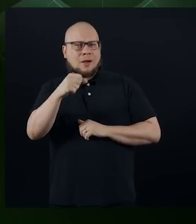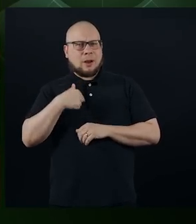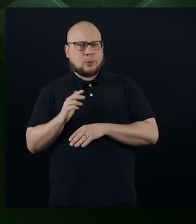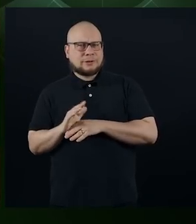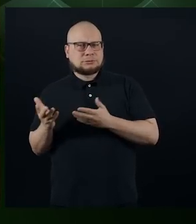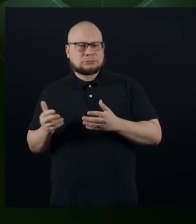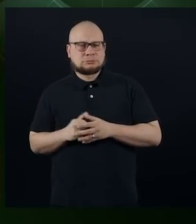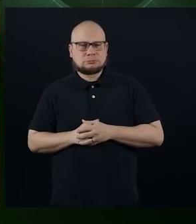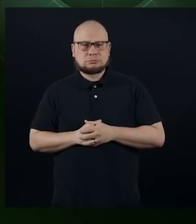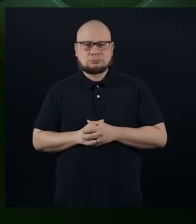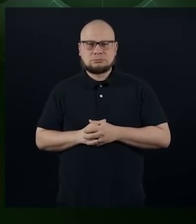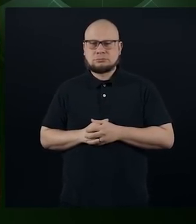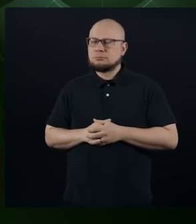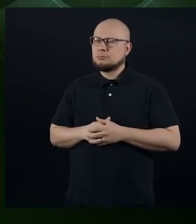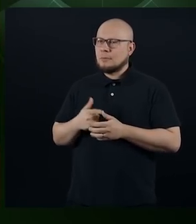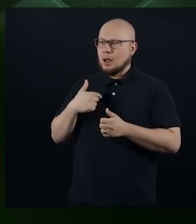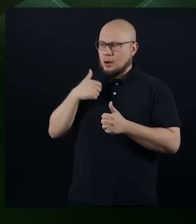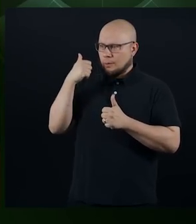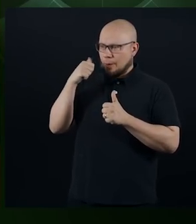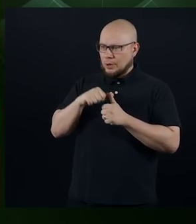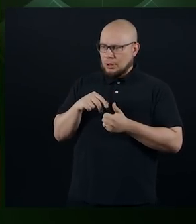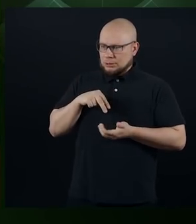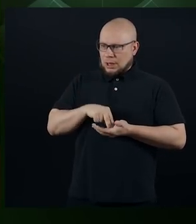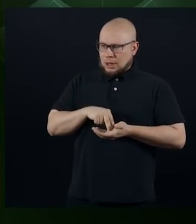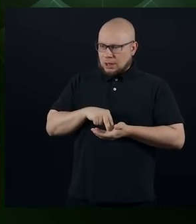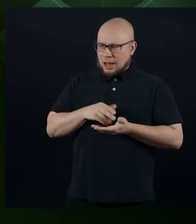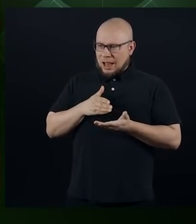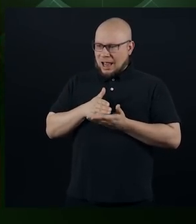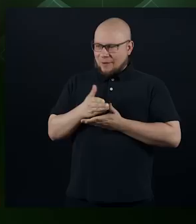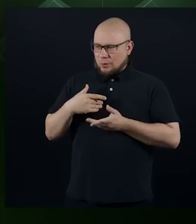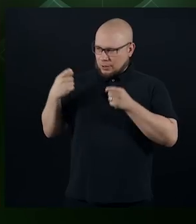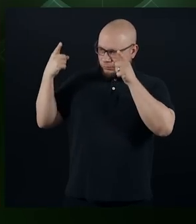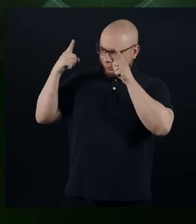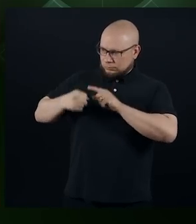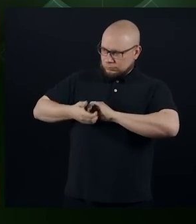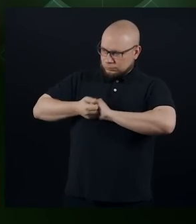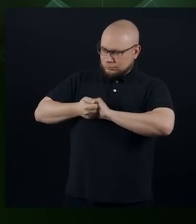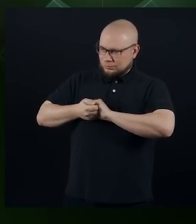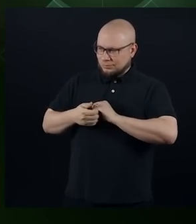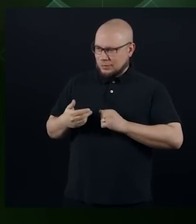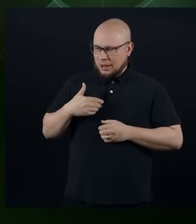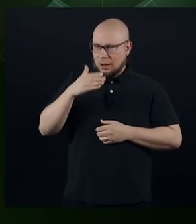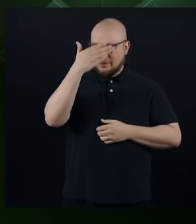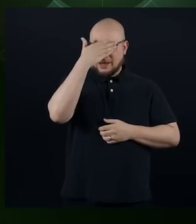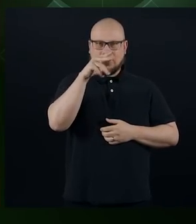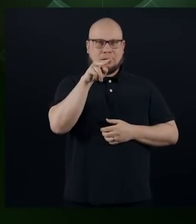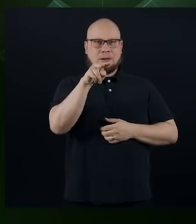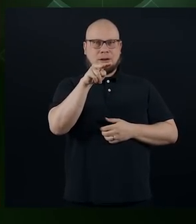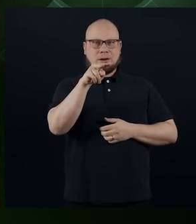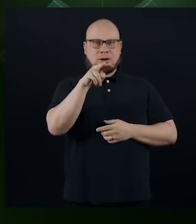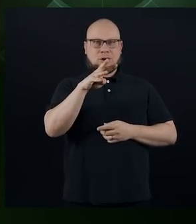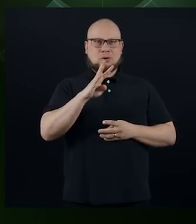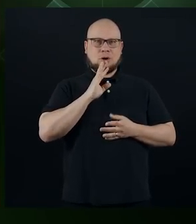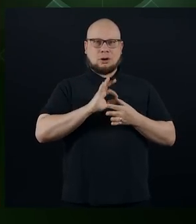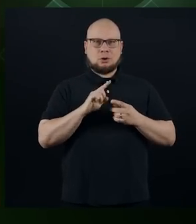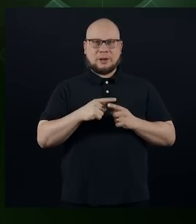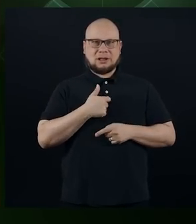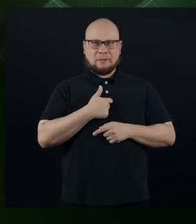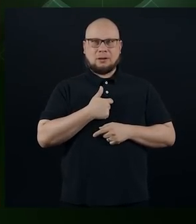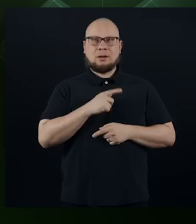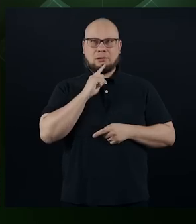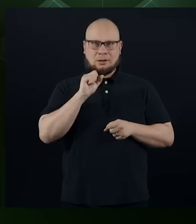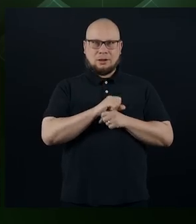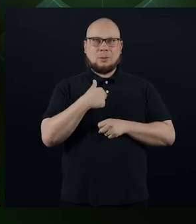I remember standing kind of the first moment alone, looking into the mirror, and it was ever so weird, almost talking to myself of, did that